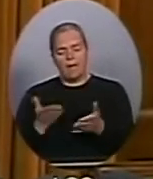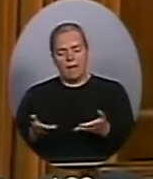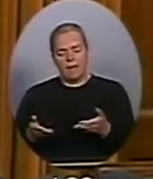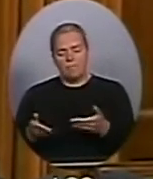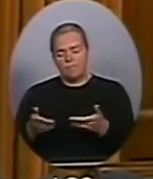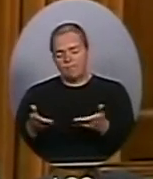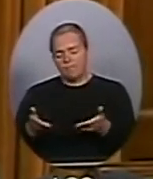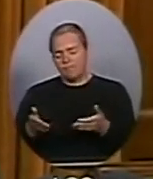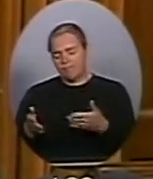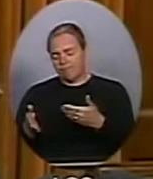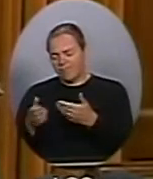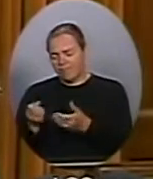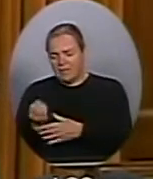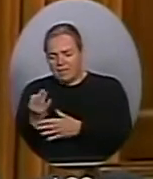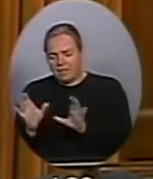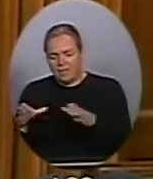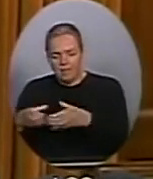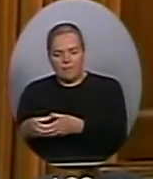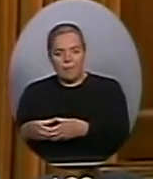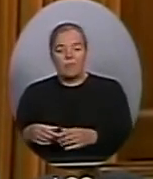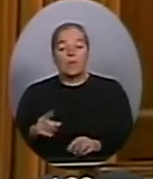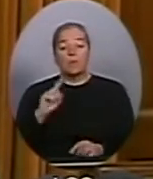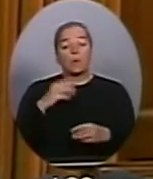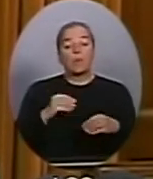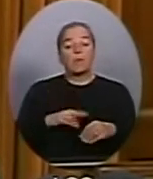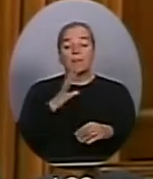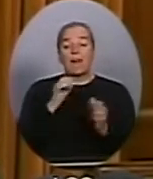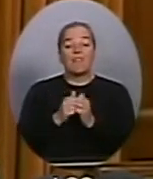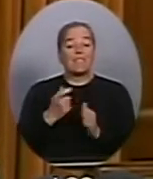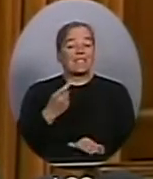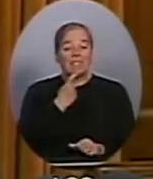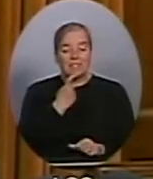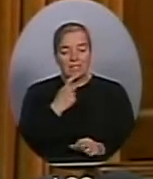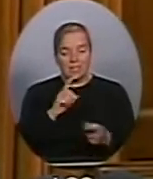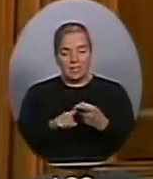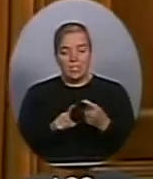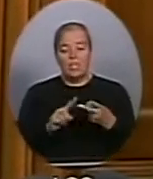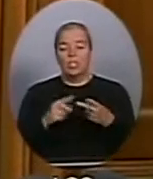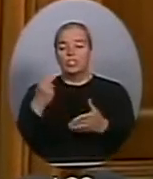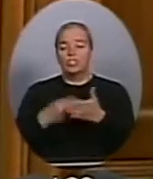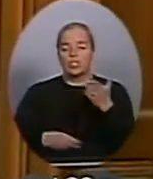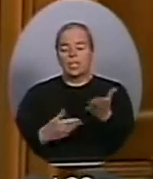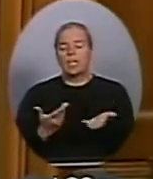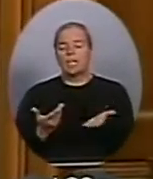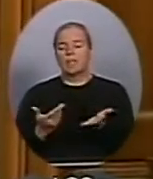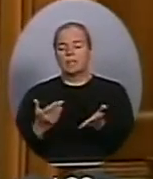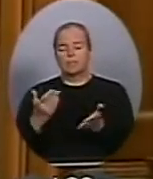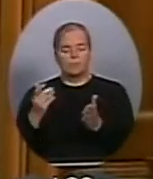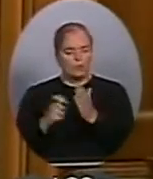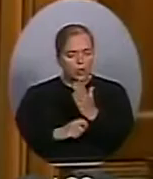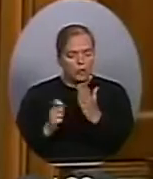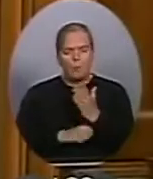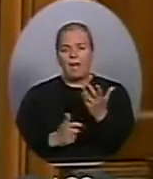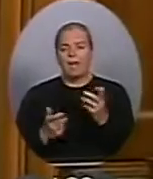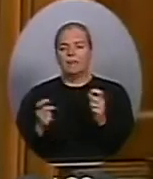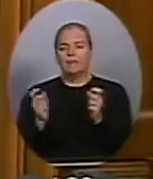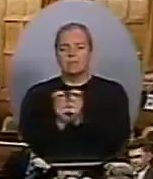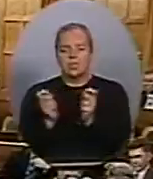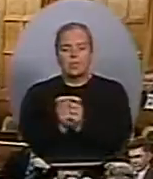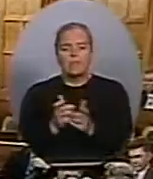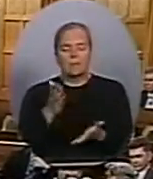phone records, memos, emails, or check stubs have been handed over to help this investigation? Now that the RCMP are involved, what have they done to